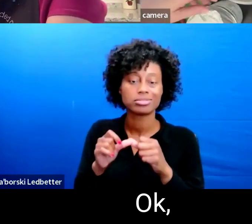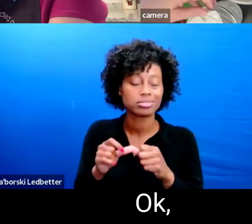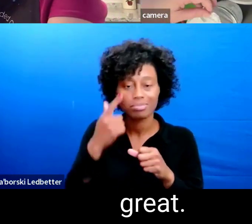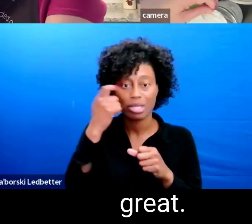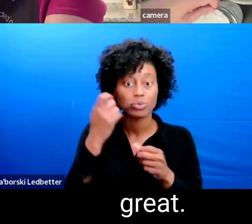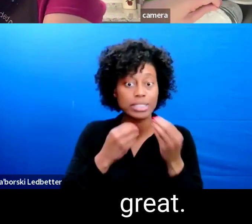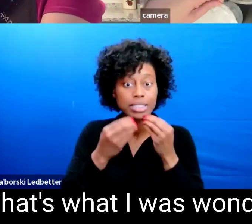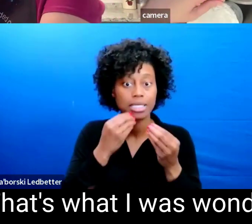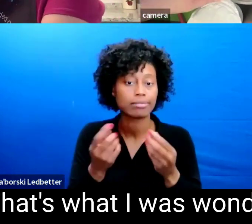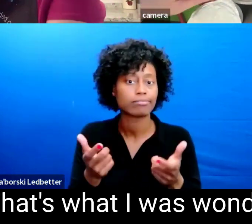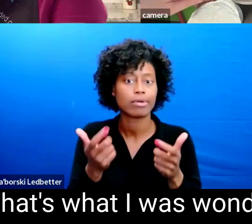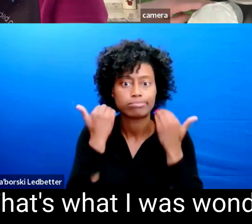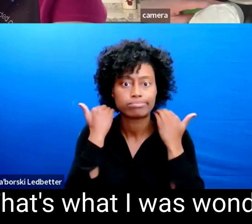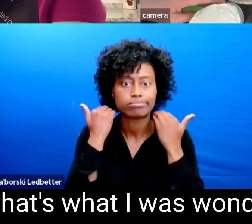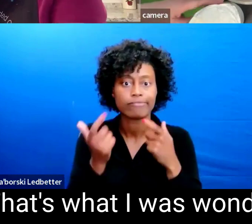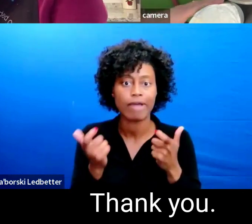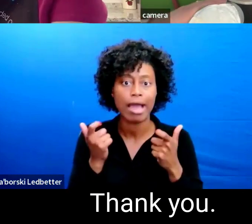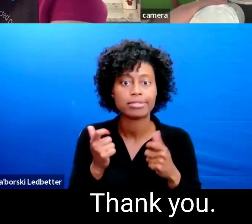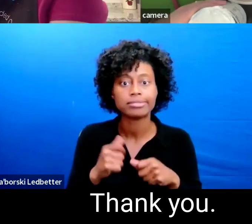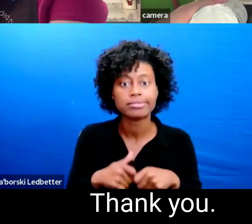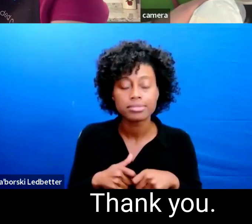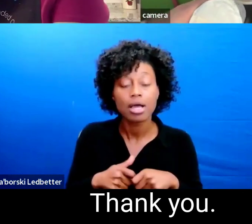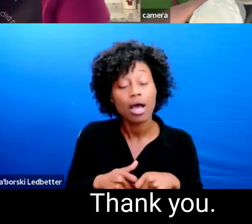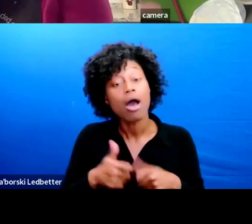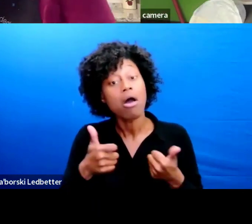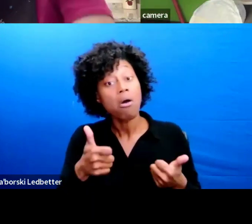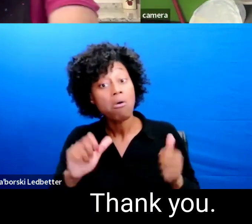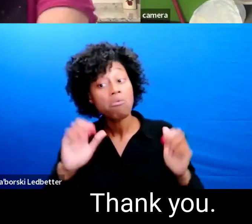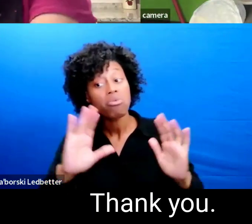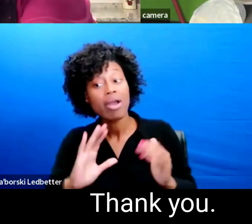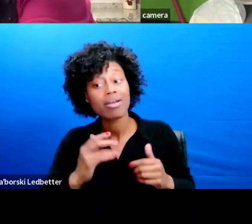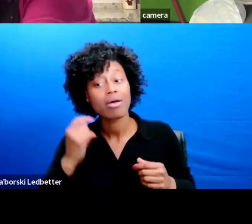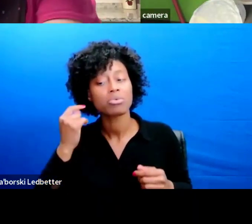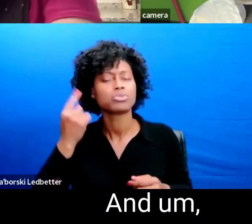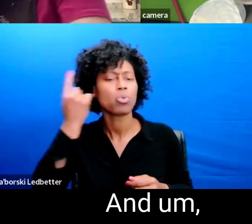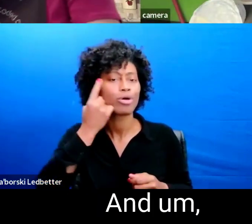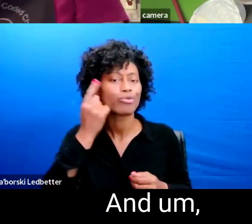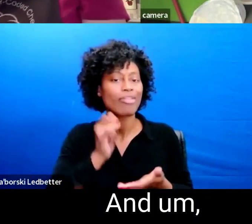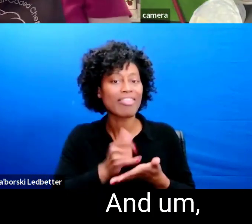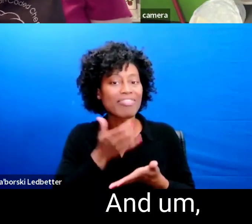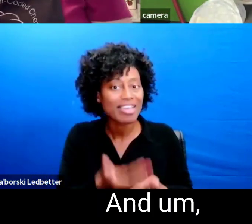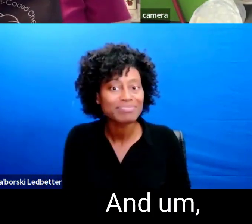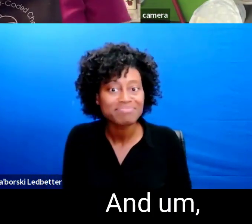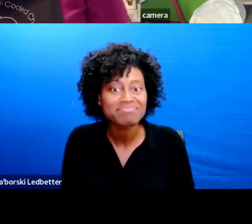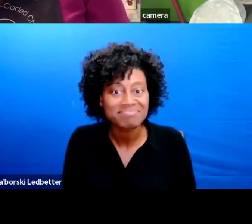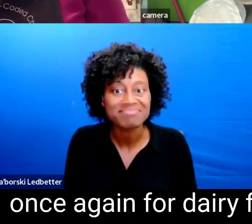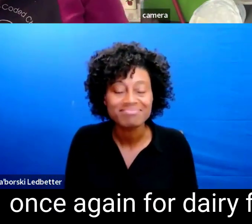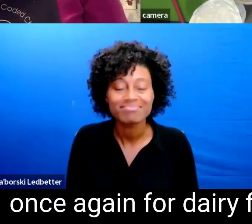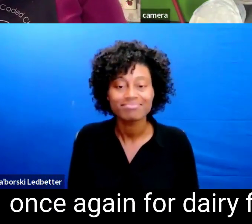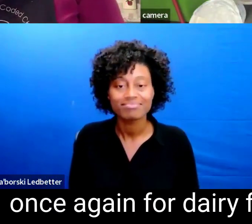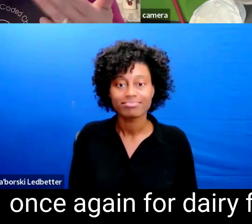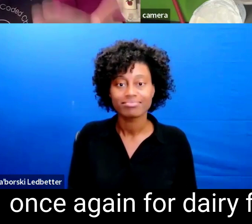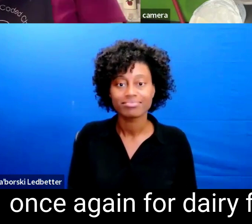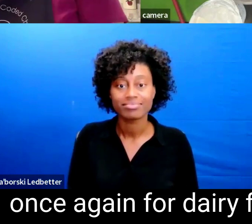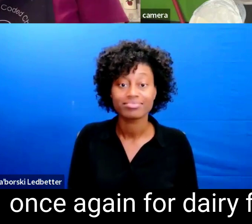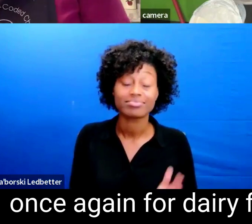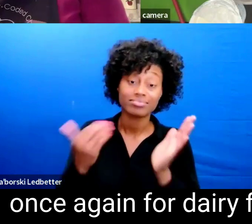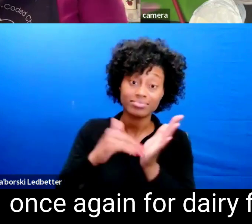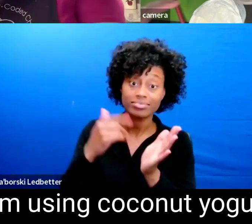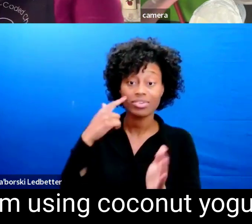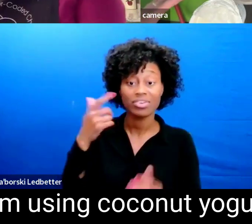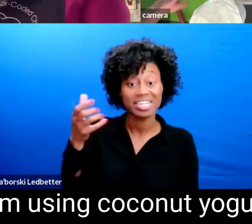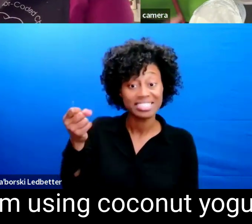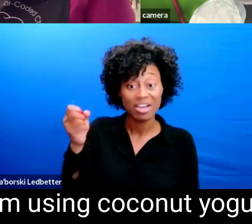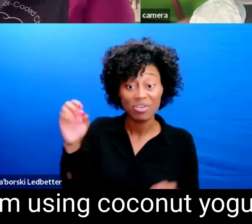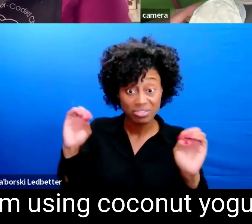Okay. Okay, great. That's what I was wondering. Thank you. Thank you. Thank you. And once again, for